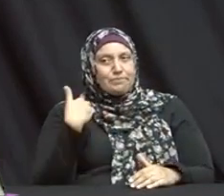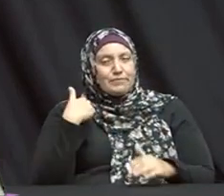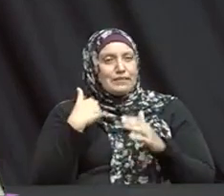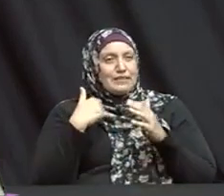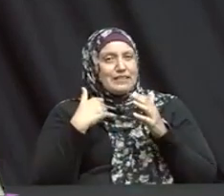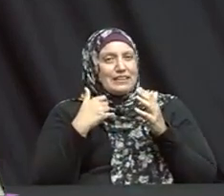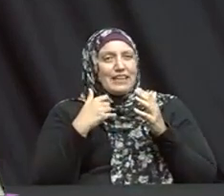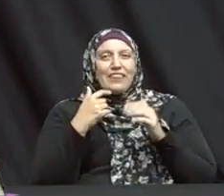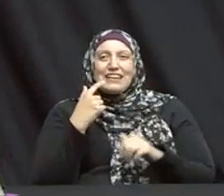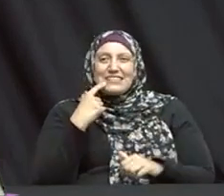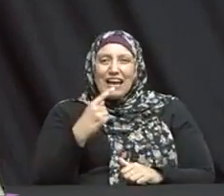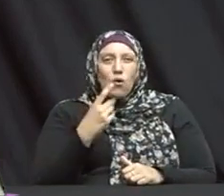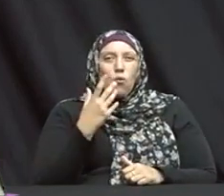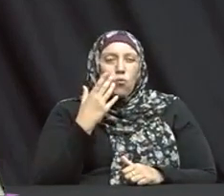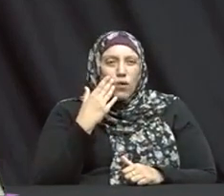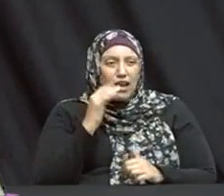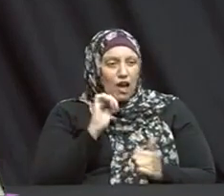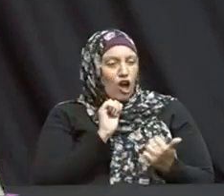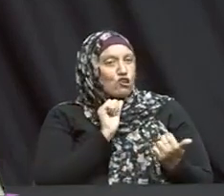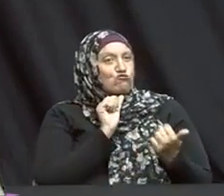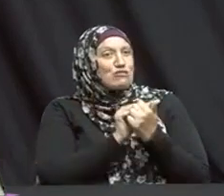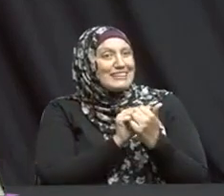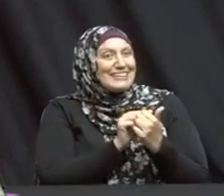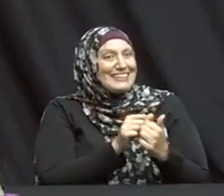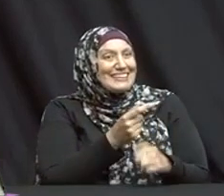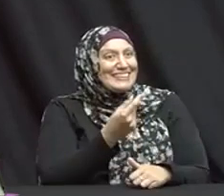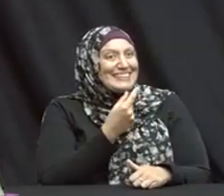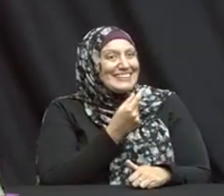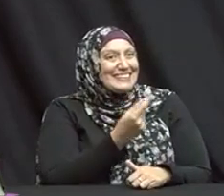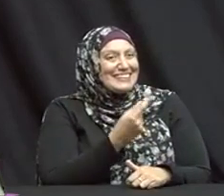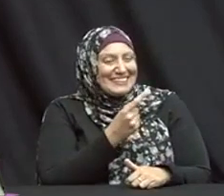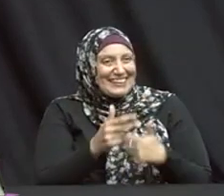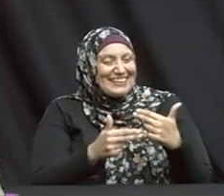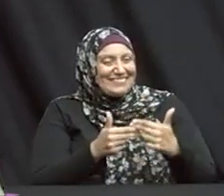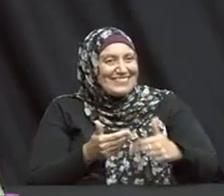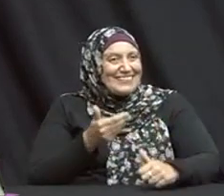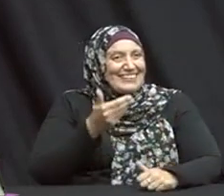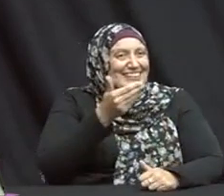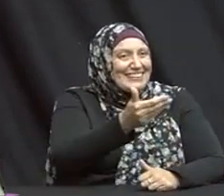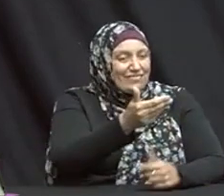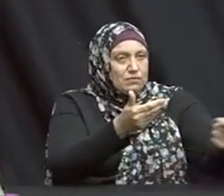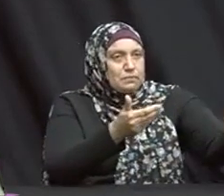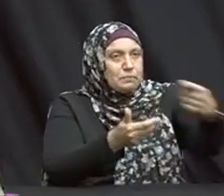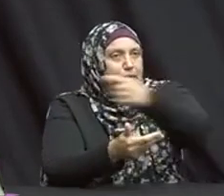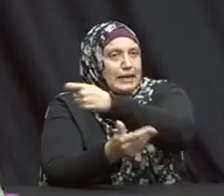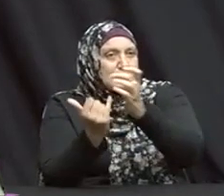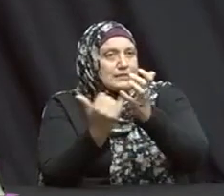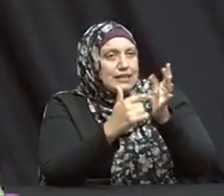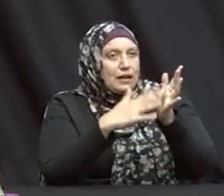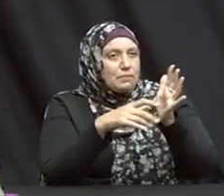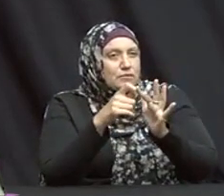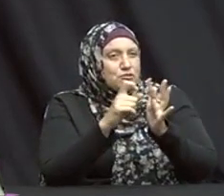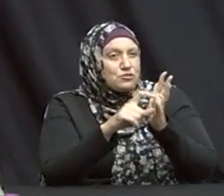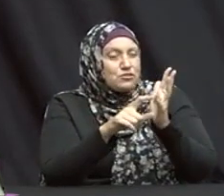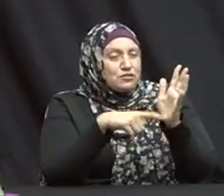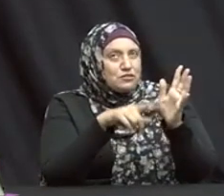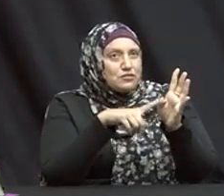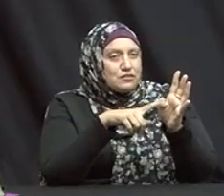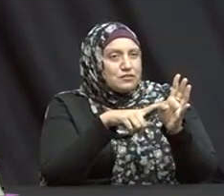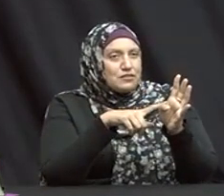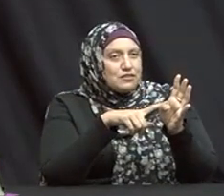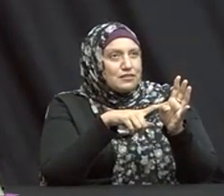the agreement is made. That is when the gift, the actual legal document which sets out the gift, is